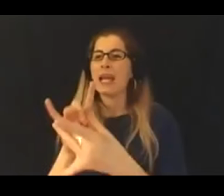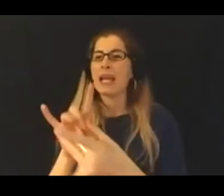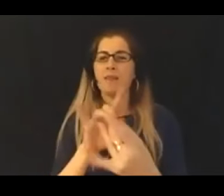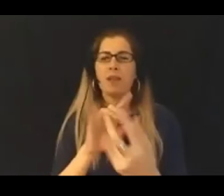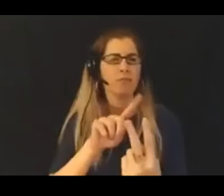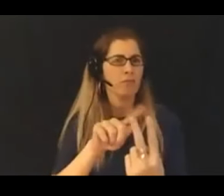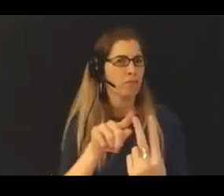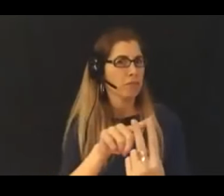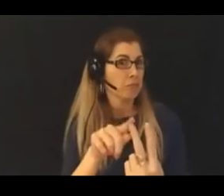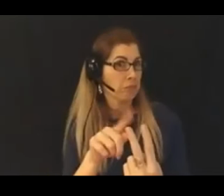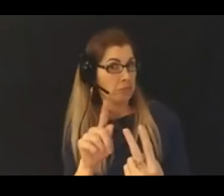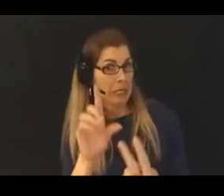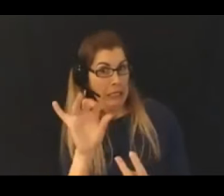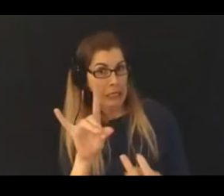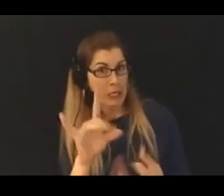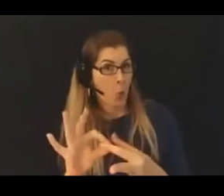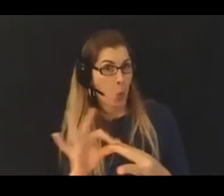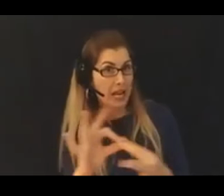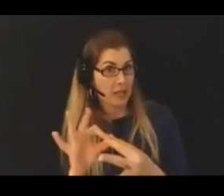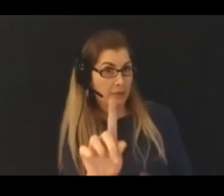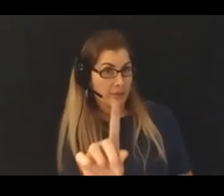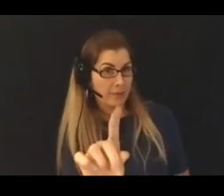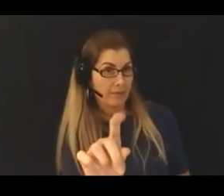they relate to one another at all?